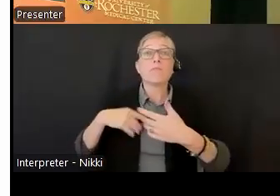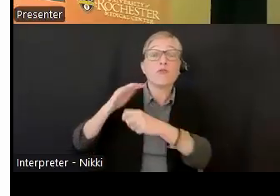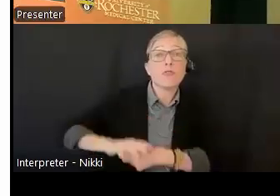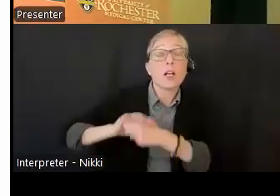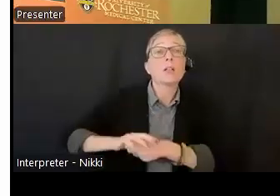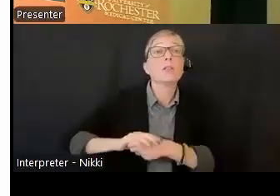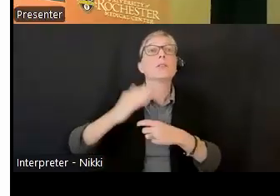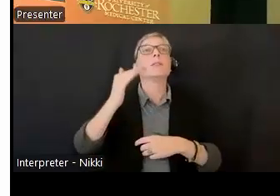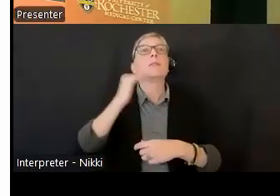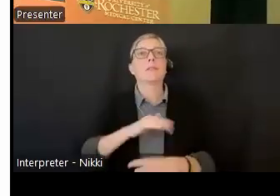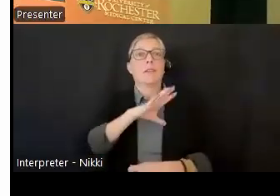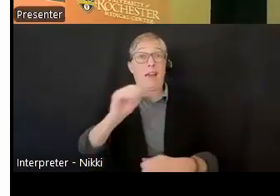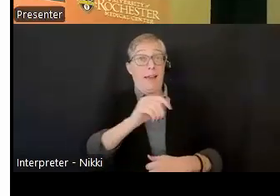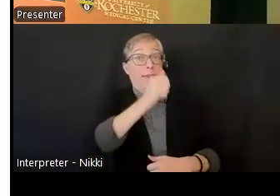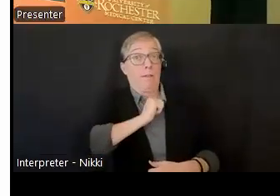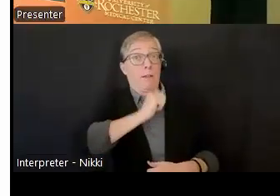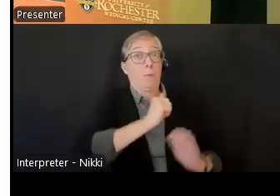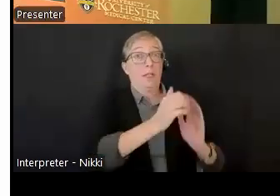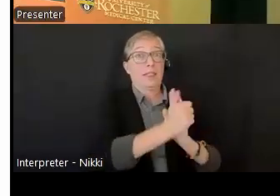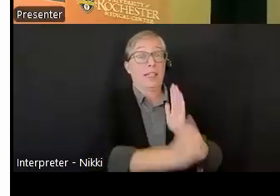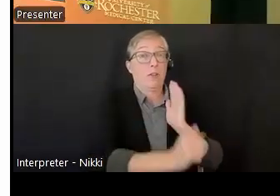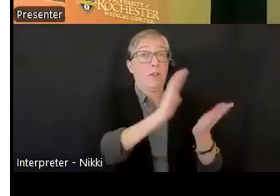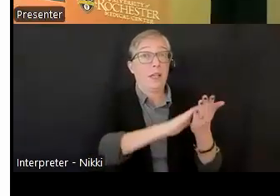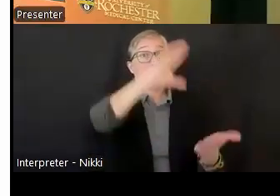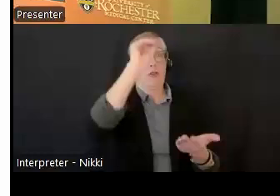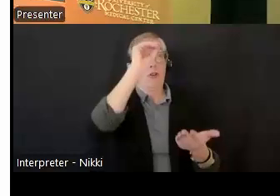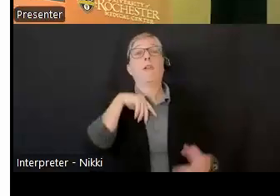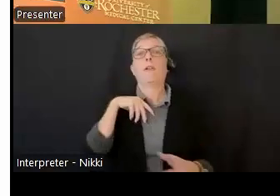and perceiving that coping skill that was taught to be helpful.